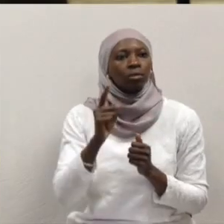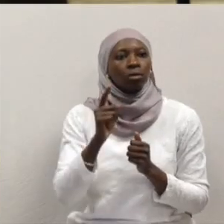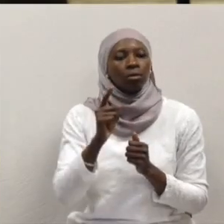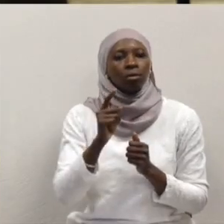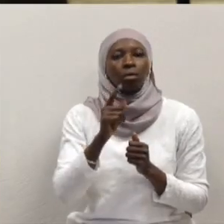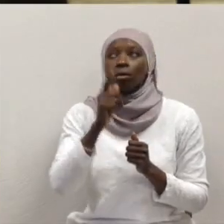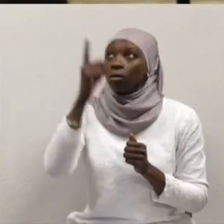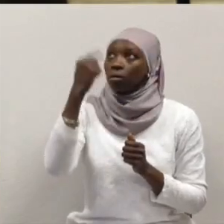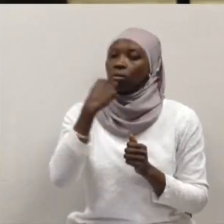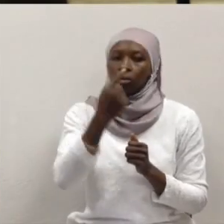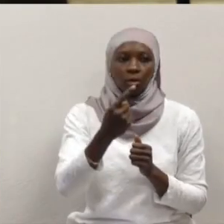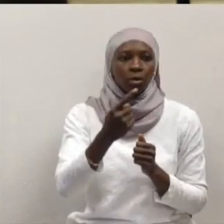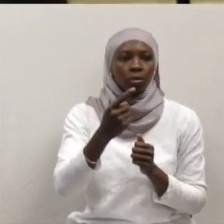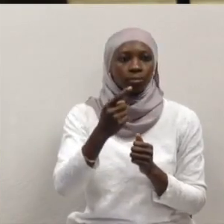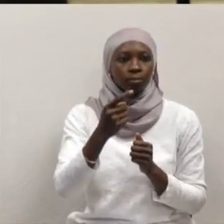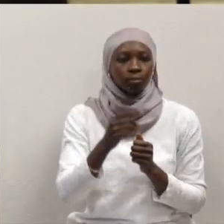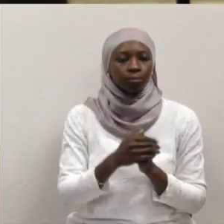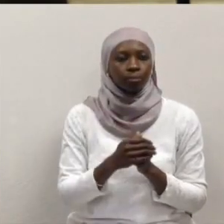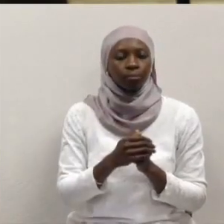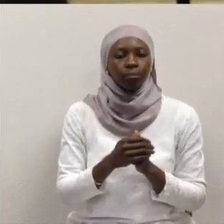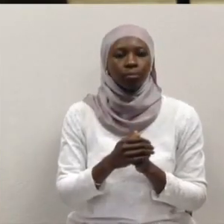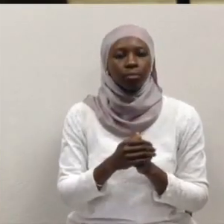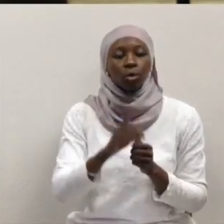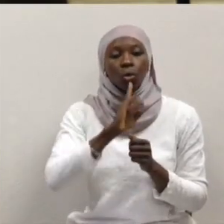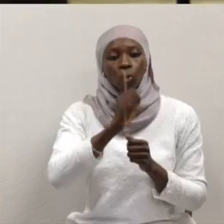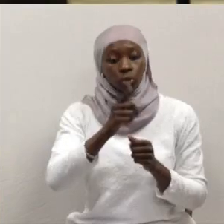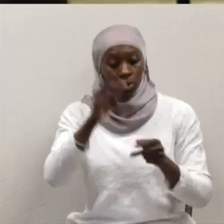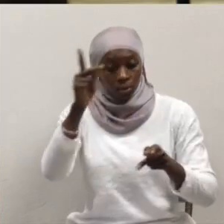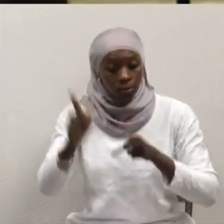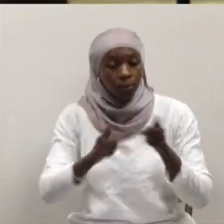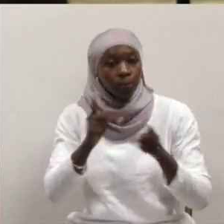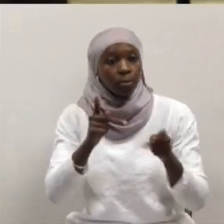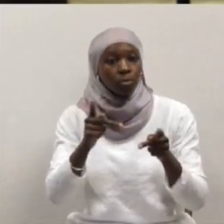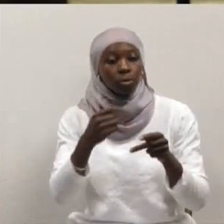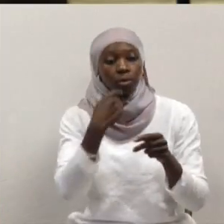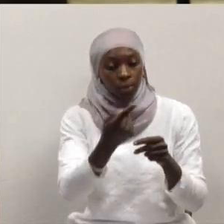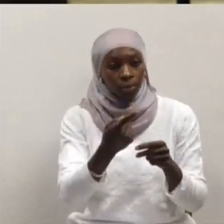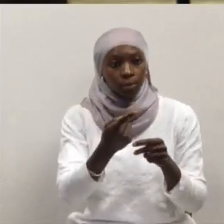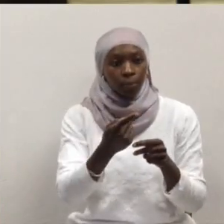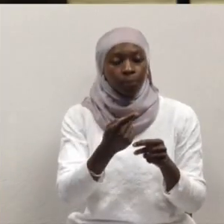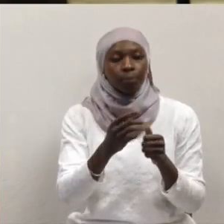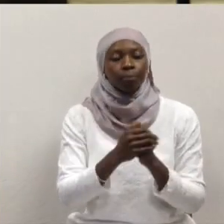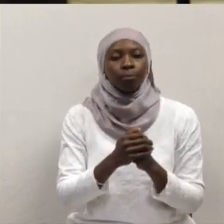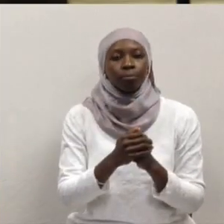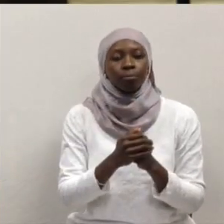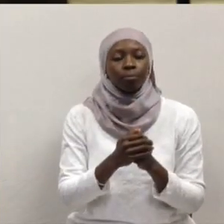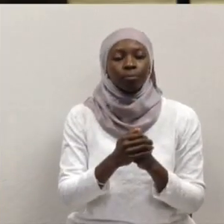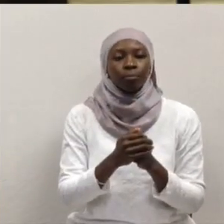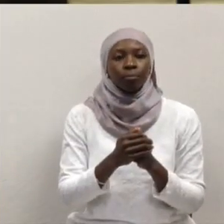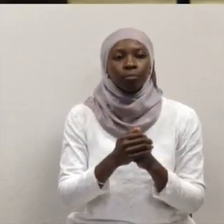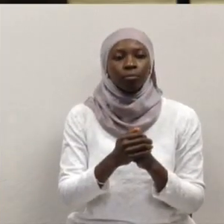the people who stood up with the Prophet sallallahu alaihi wasallam and gave him the pledge of